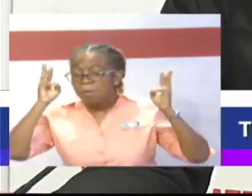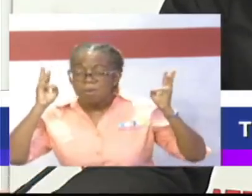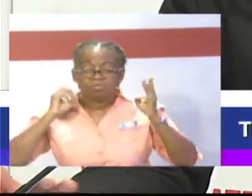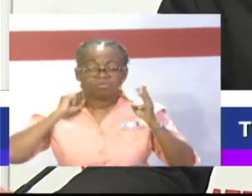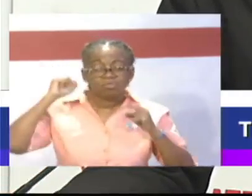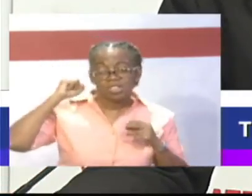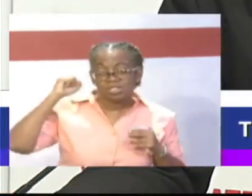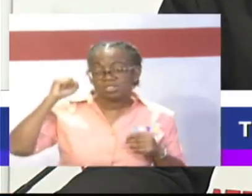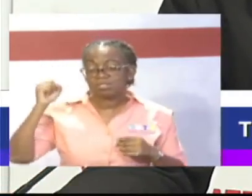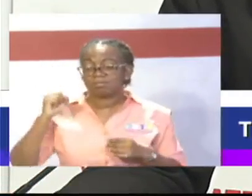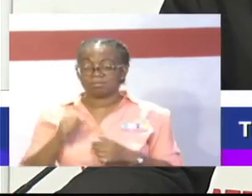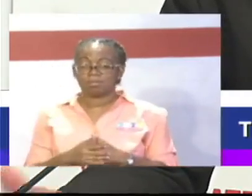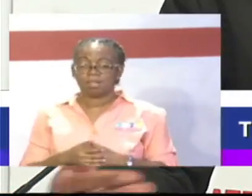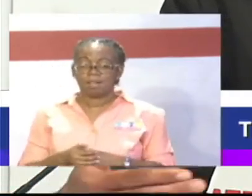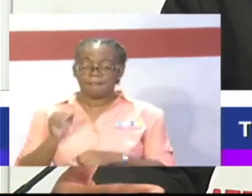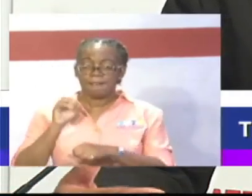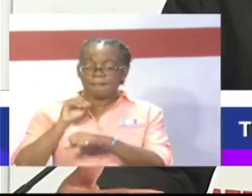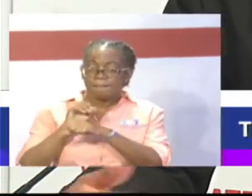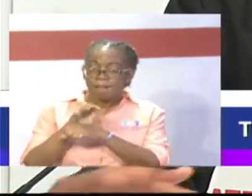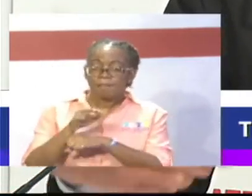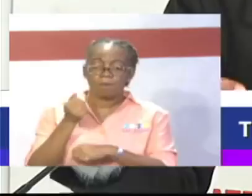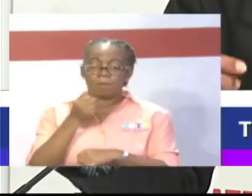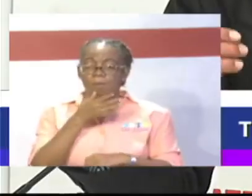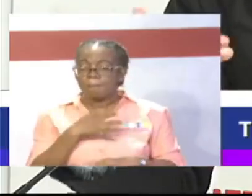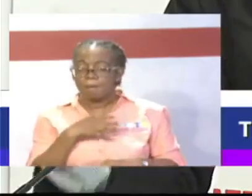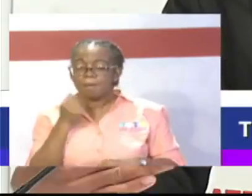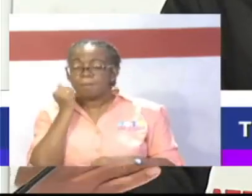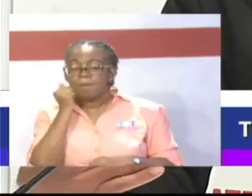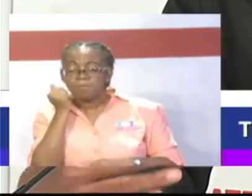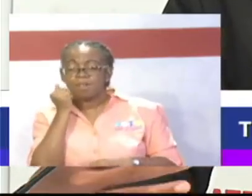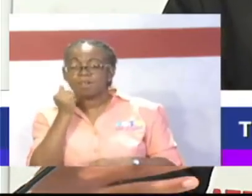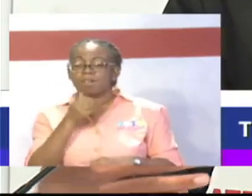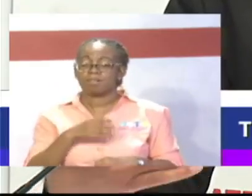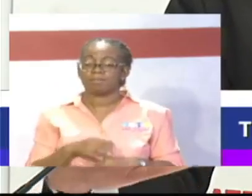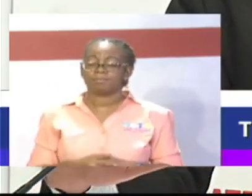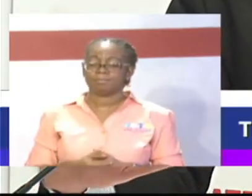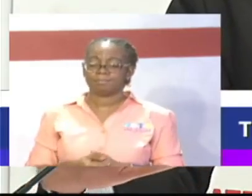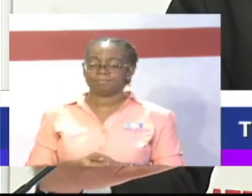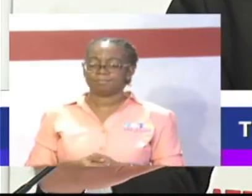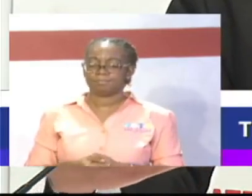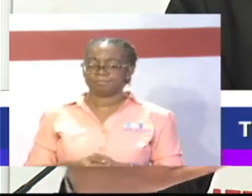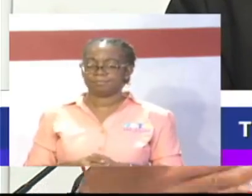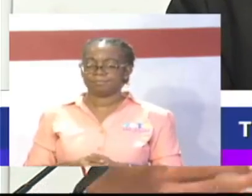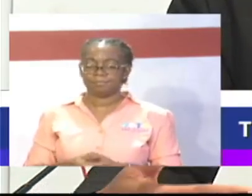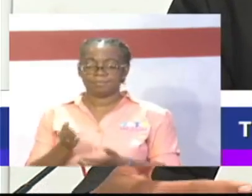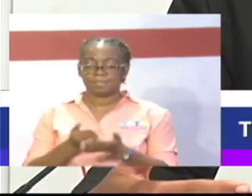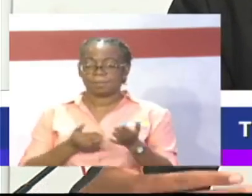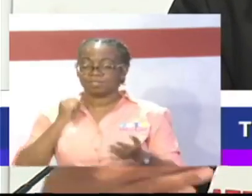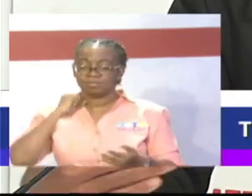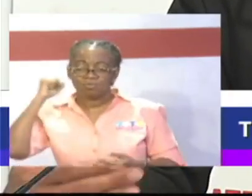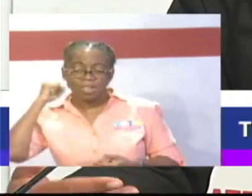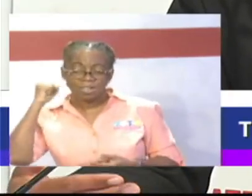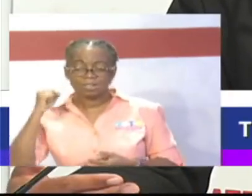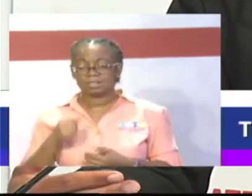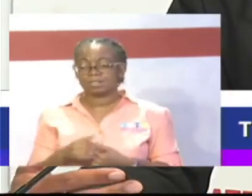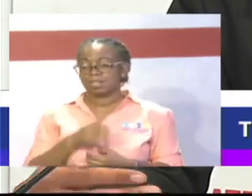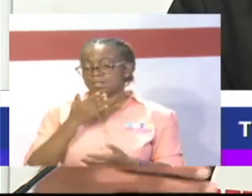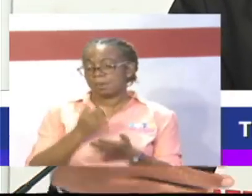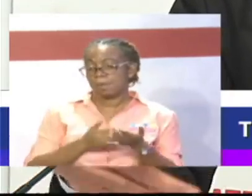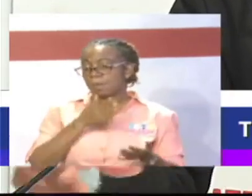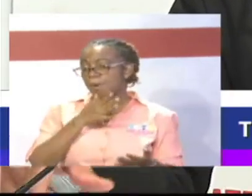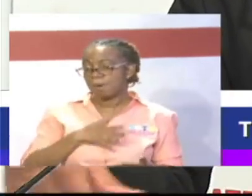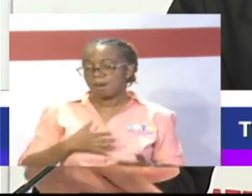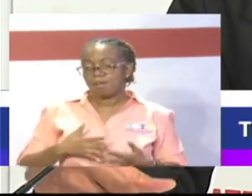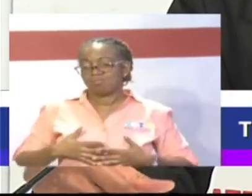on menstruation and menstrual cycles. No vaccines, just the stress. Some people have experienced weight gain or weight